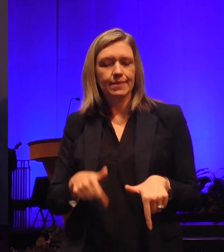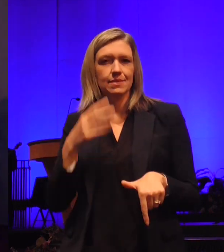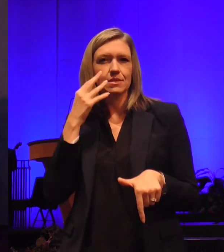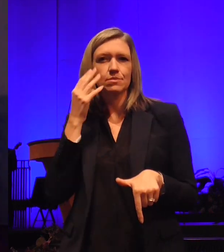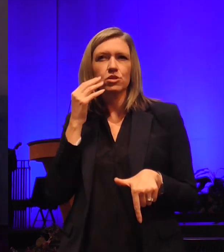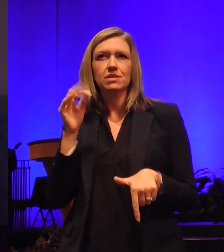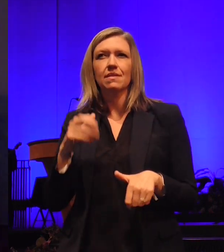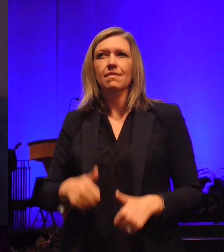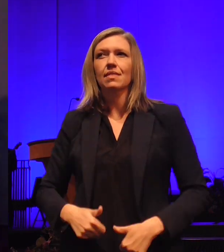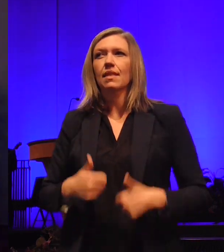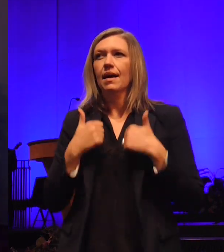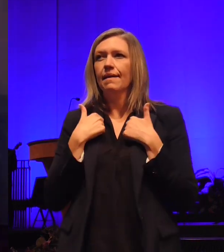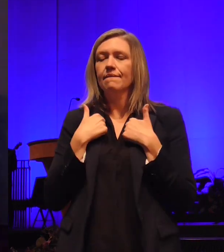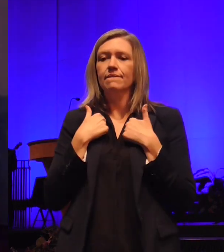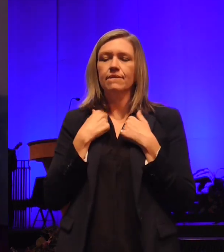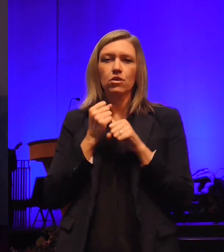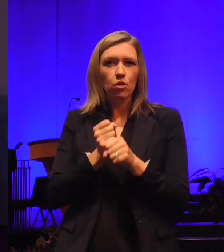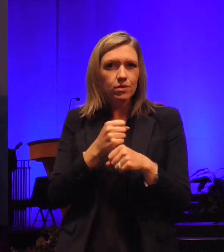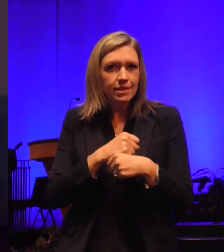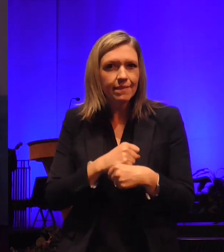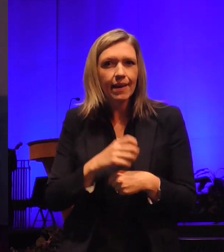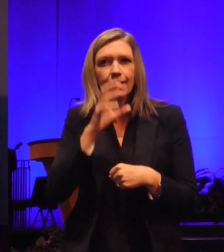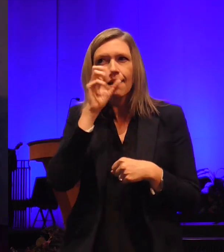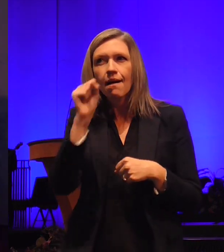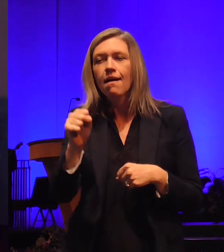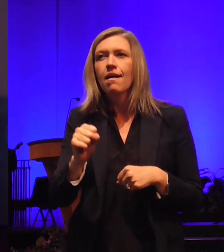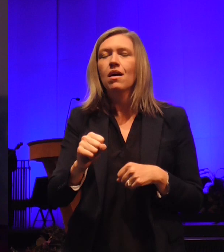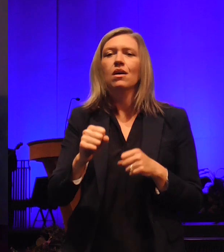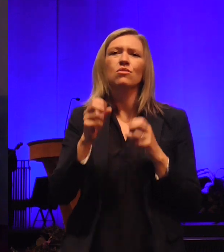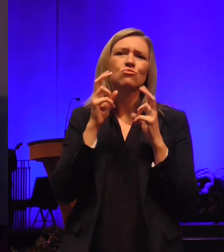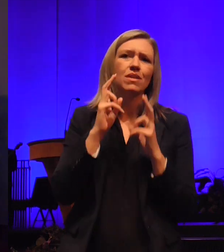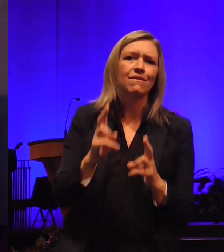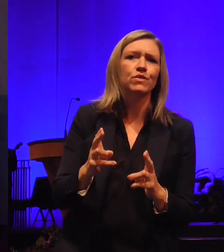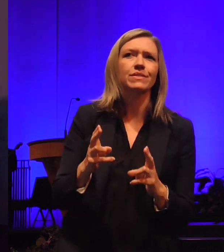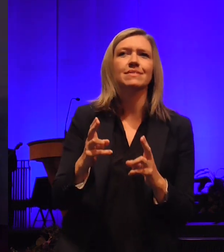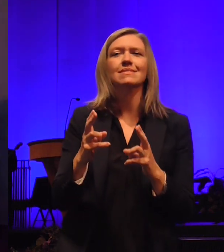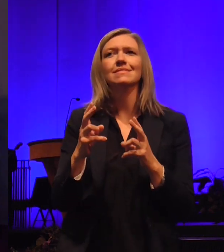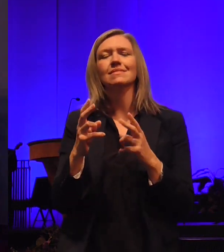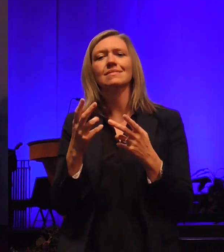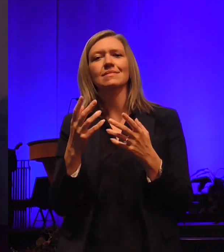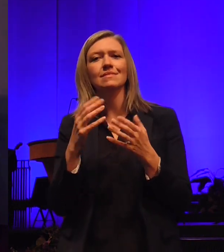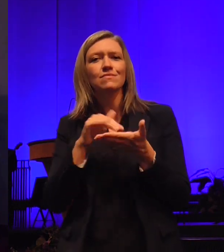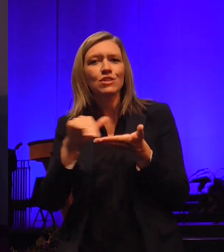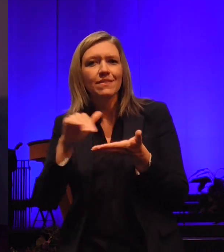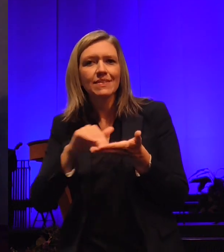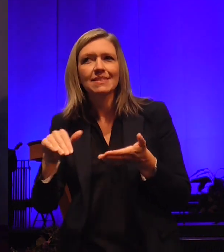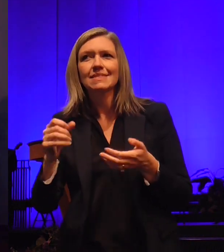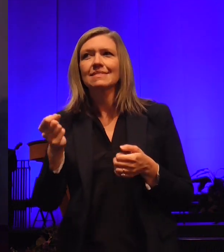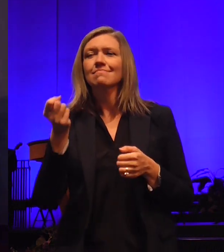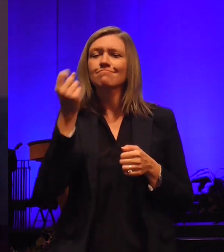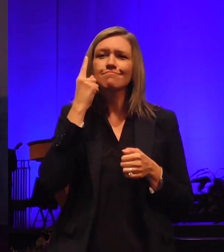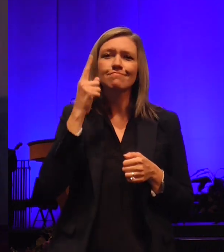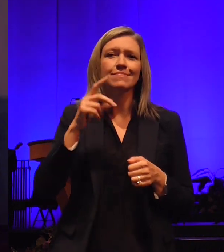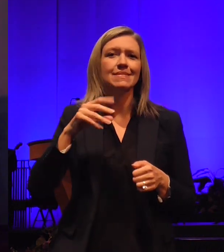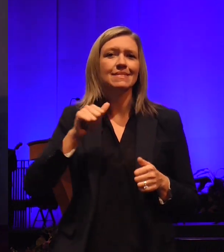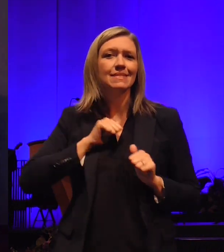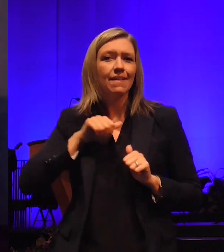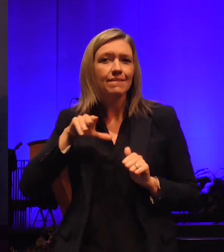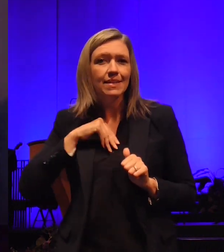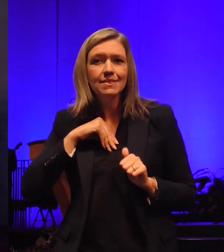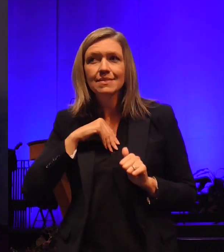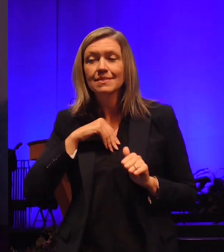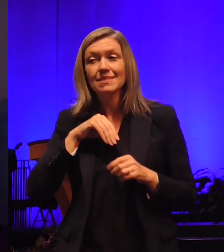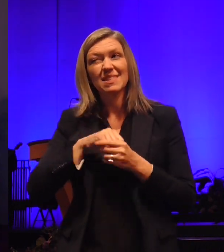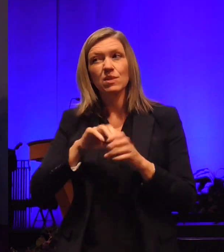life, cultivating awe, reverence, forgiveness, understanding, self-acceptance, and a world